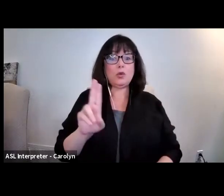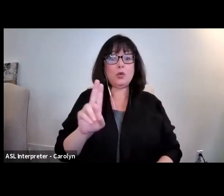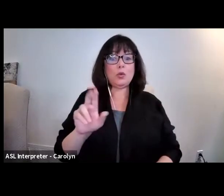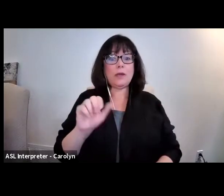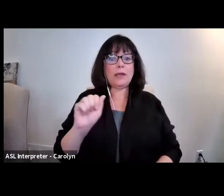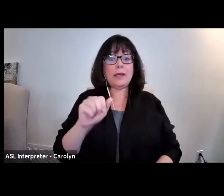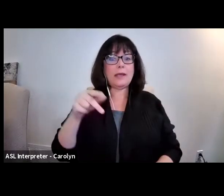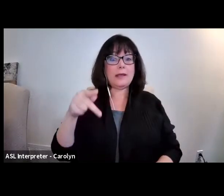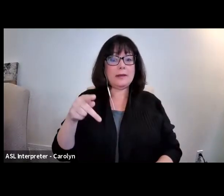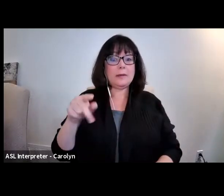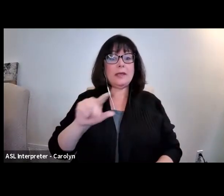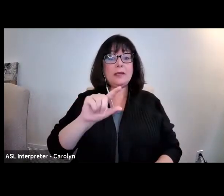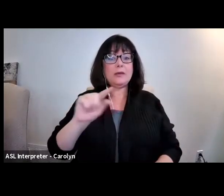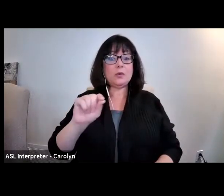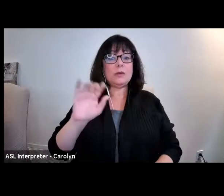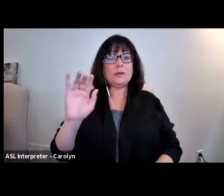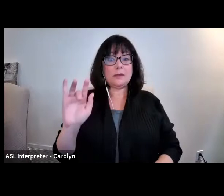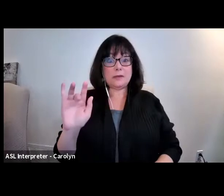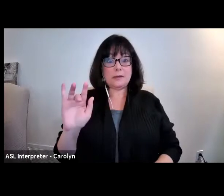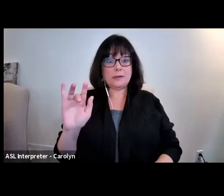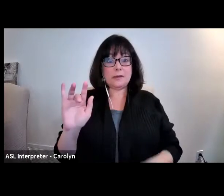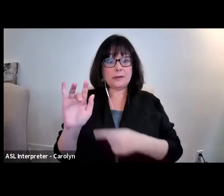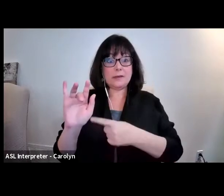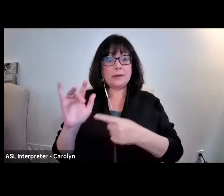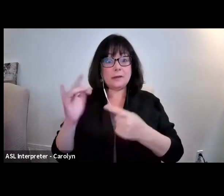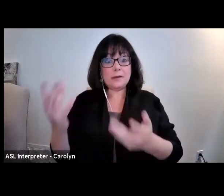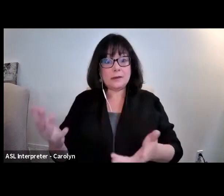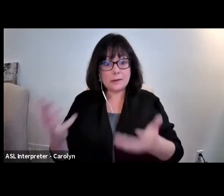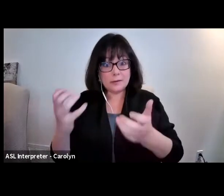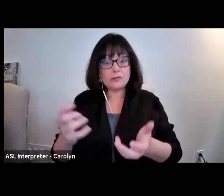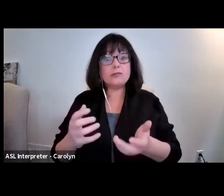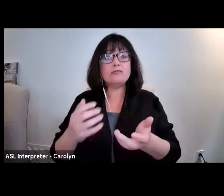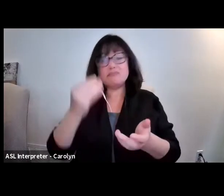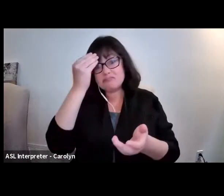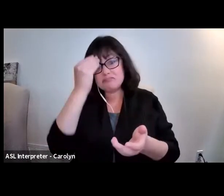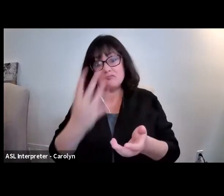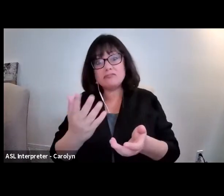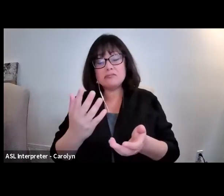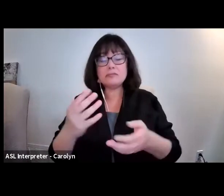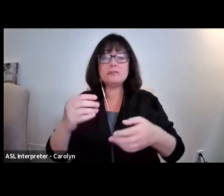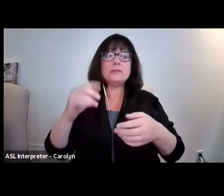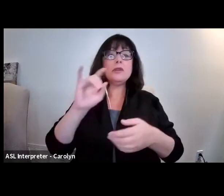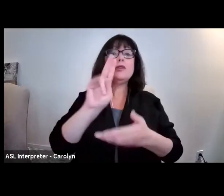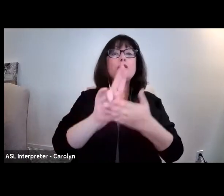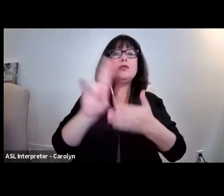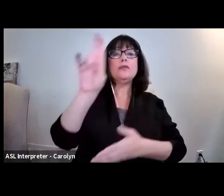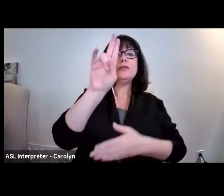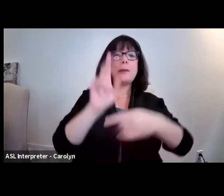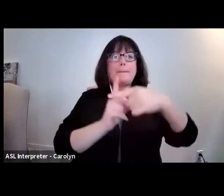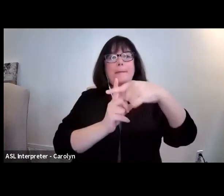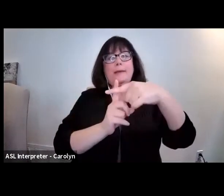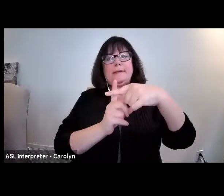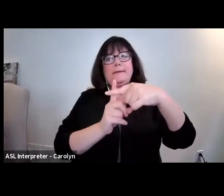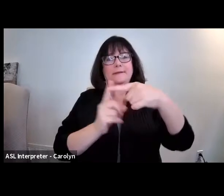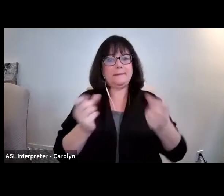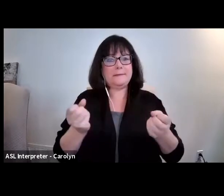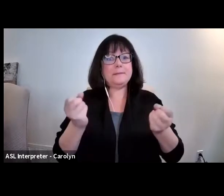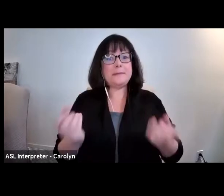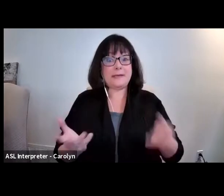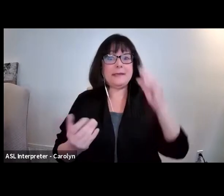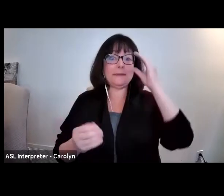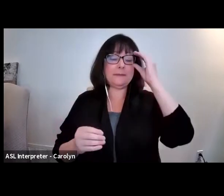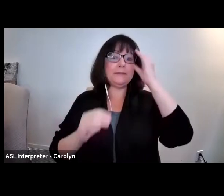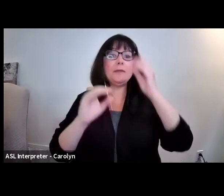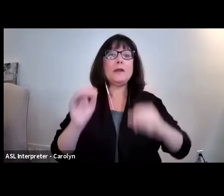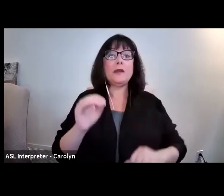I want to say that we have some very positive signs for the university. The provincial government has recognized York's commitment